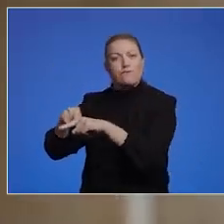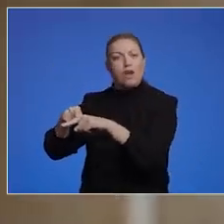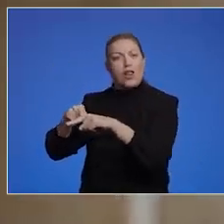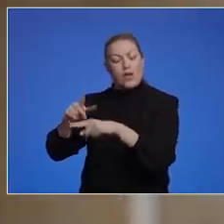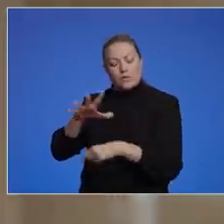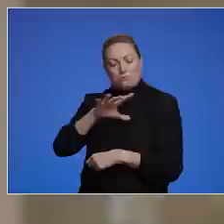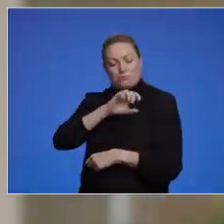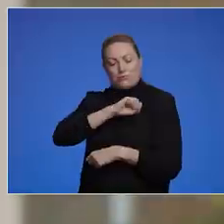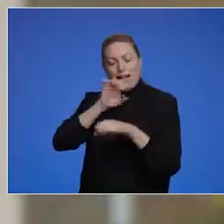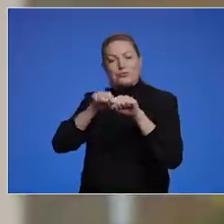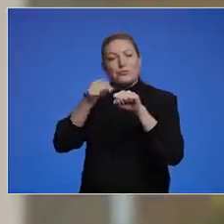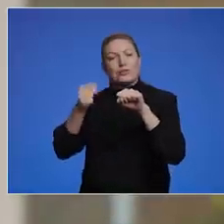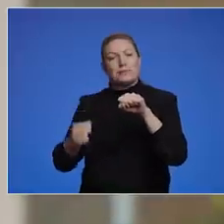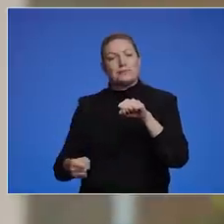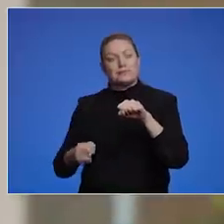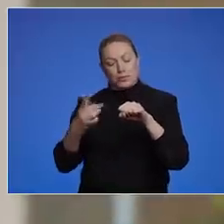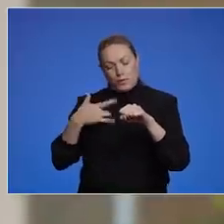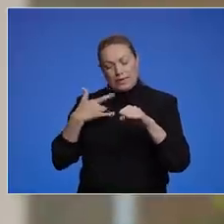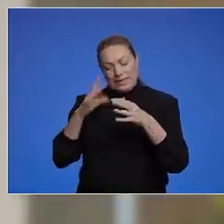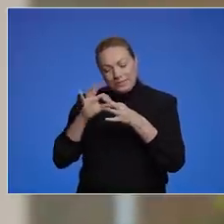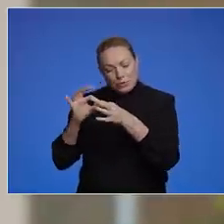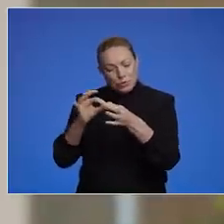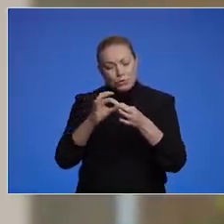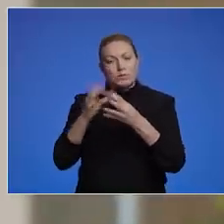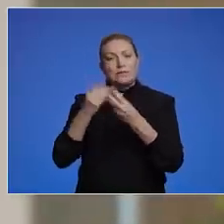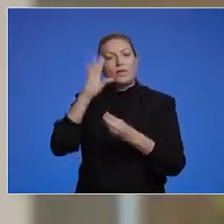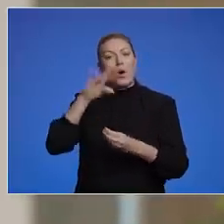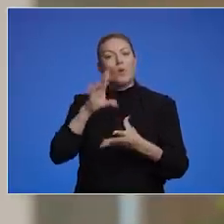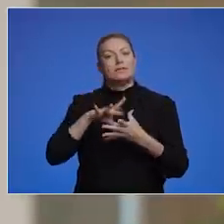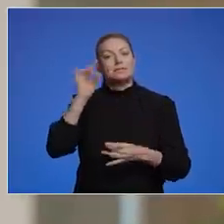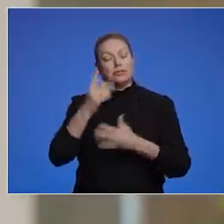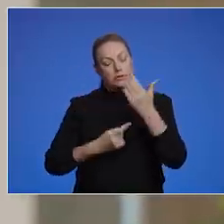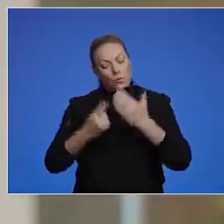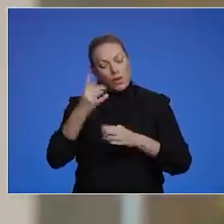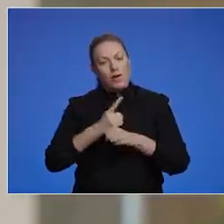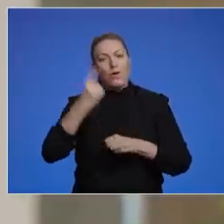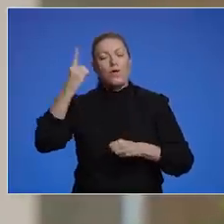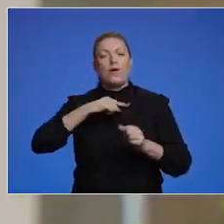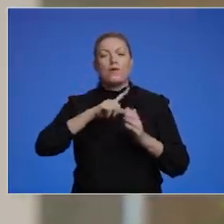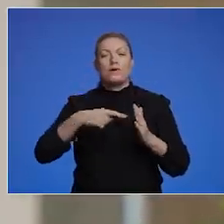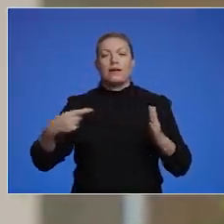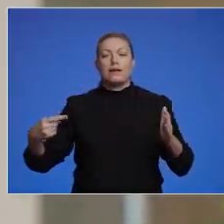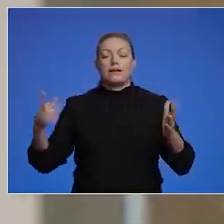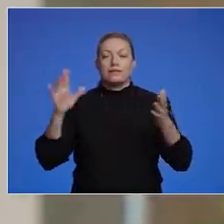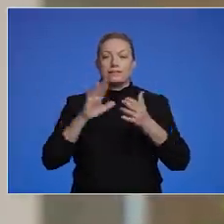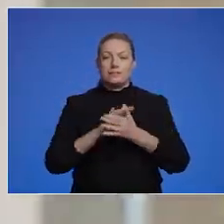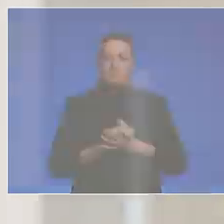has gone before, who lives and reigns with you in unity of the Holy Spirit, one God forever and ever.